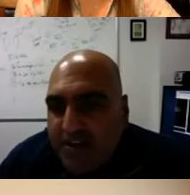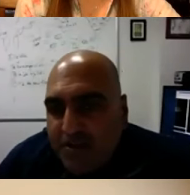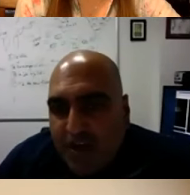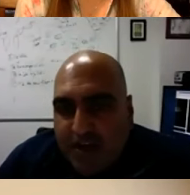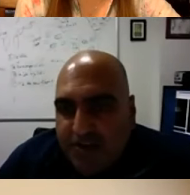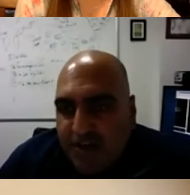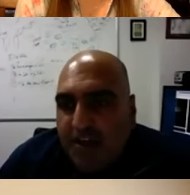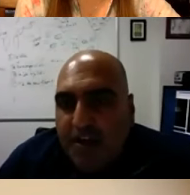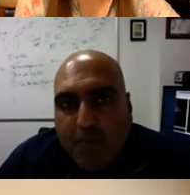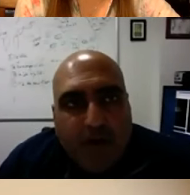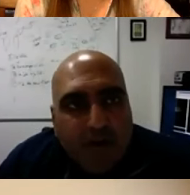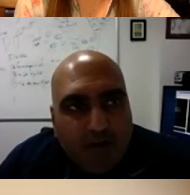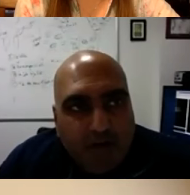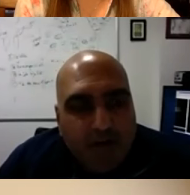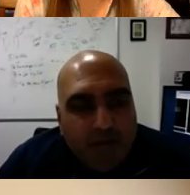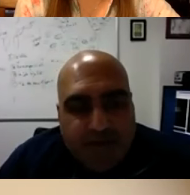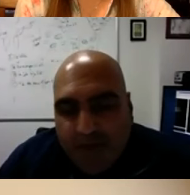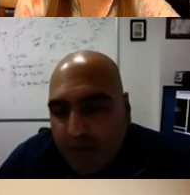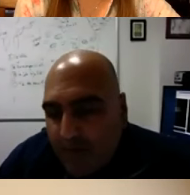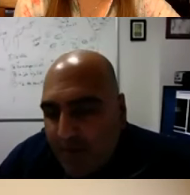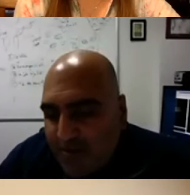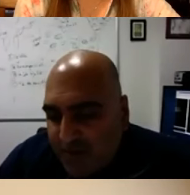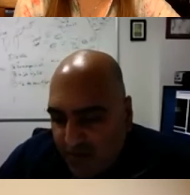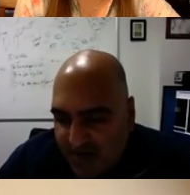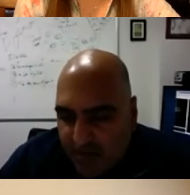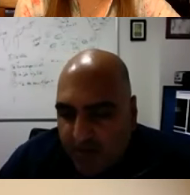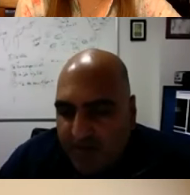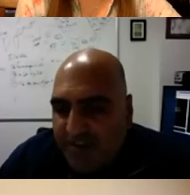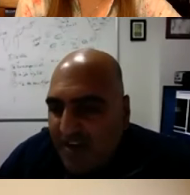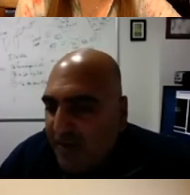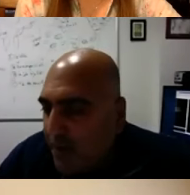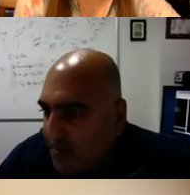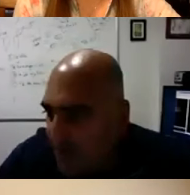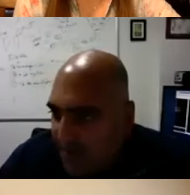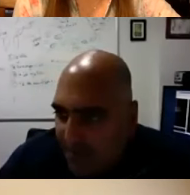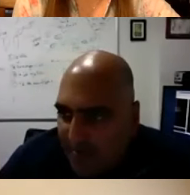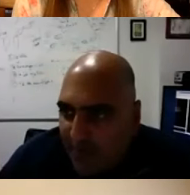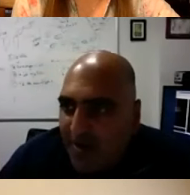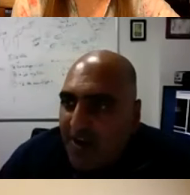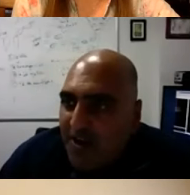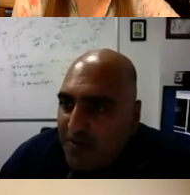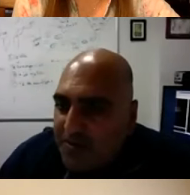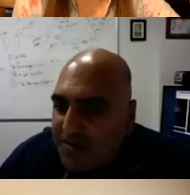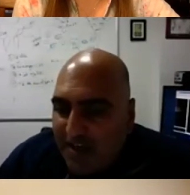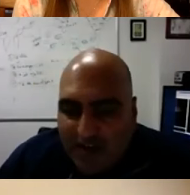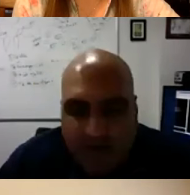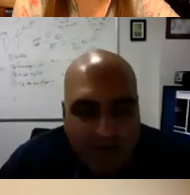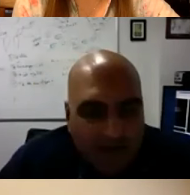Soleil, Jingyi, and Mark are current retreat committee members, and Brendan was a former retreat committee member